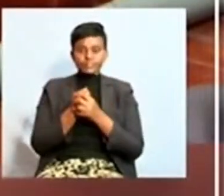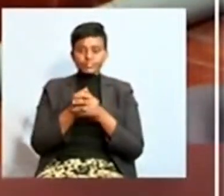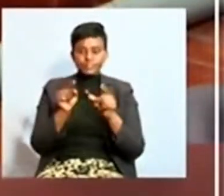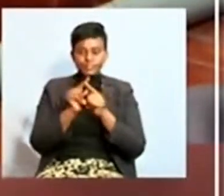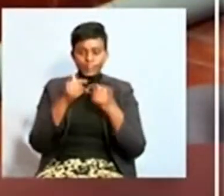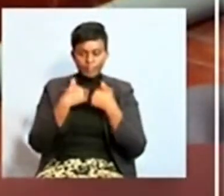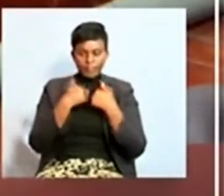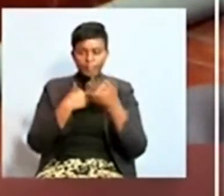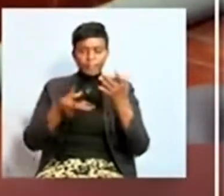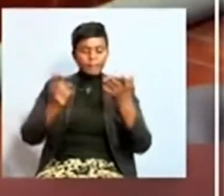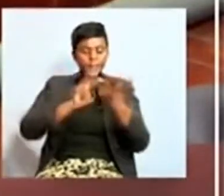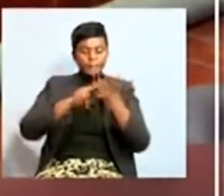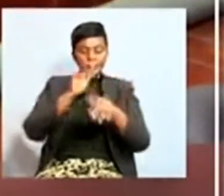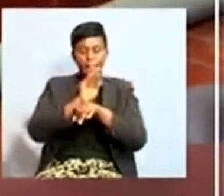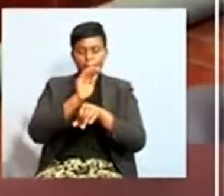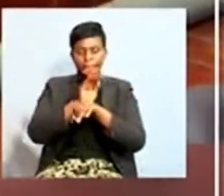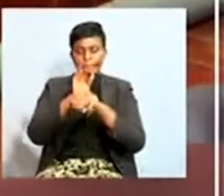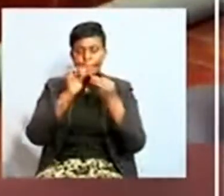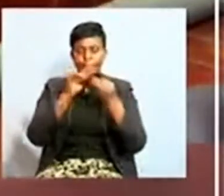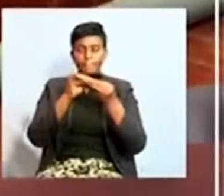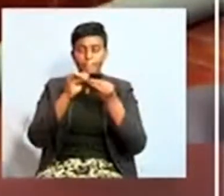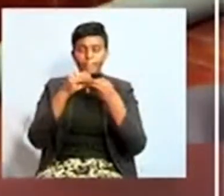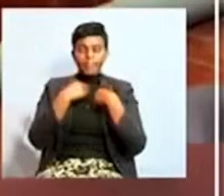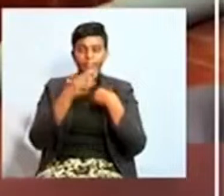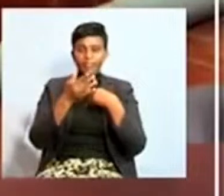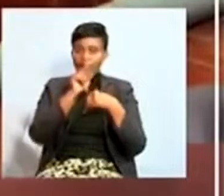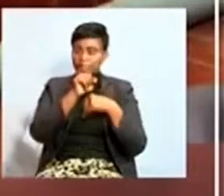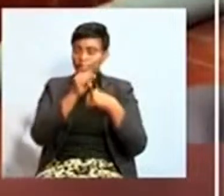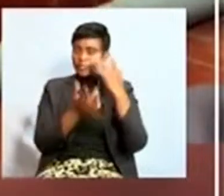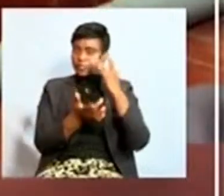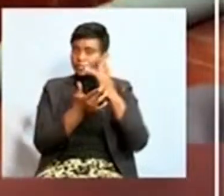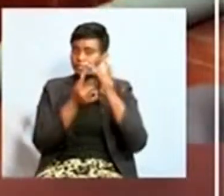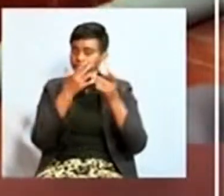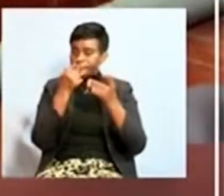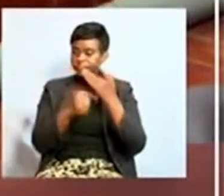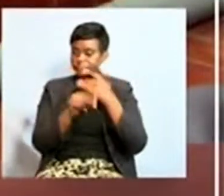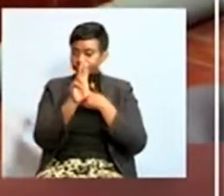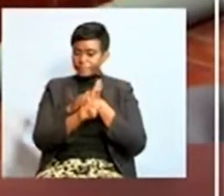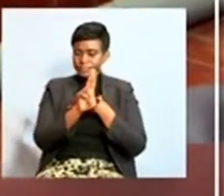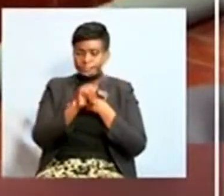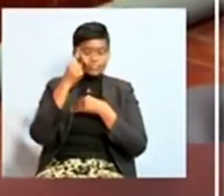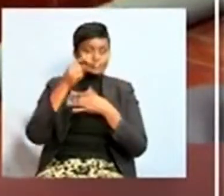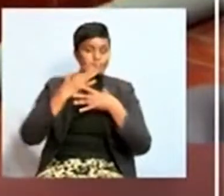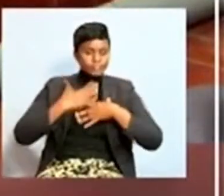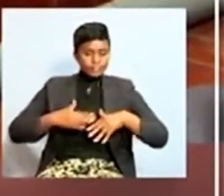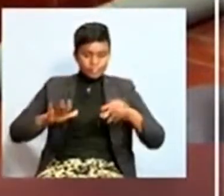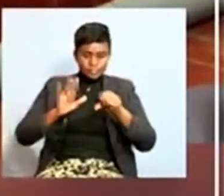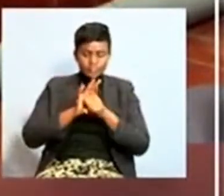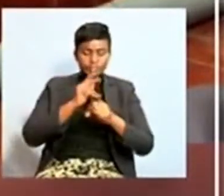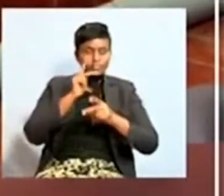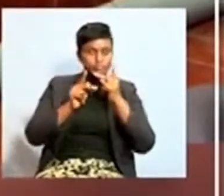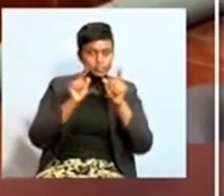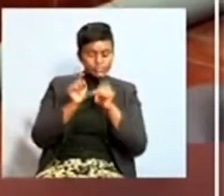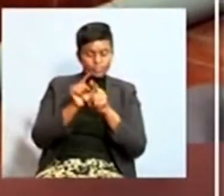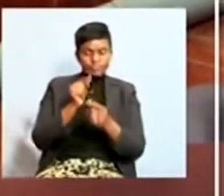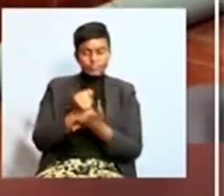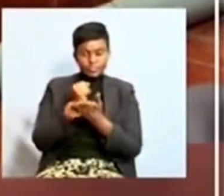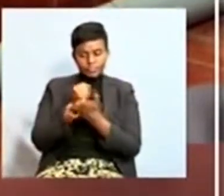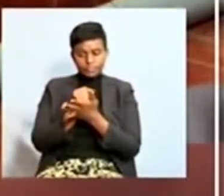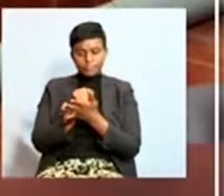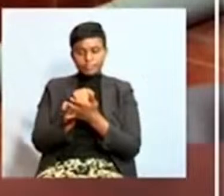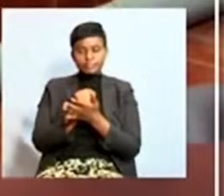an emphasis that this technology should be used for peaceful processes and